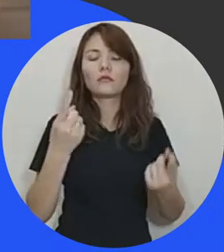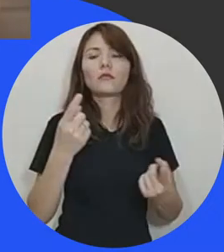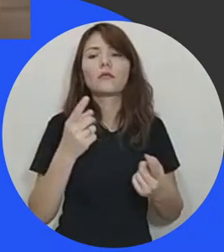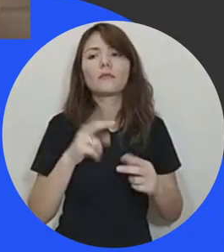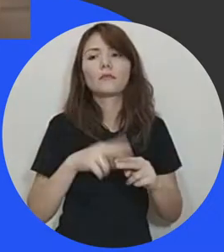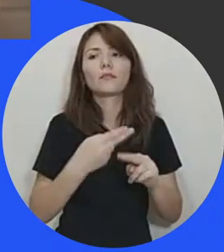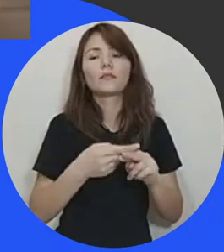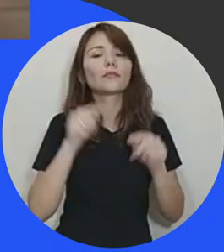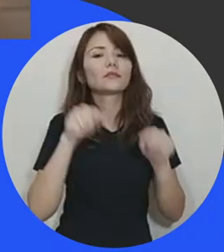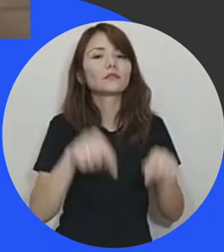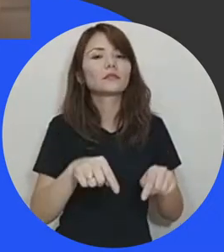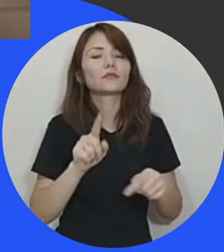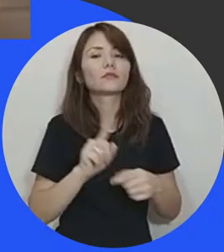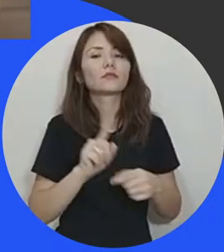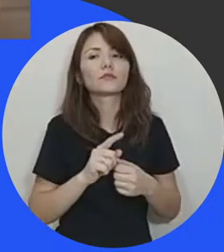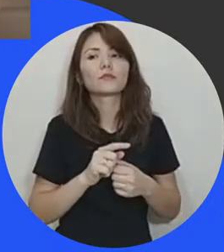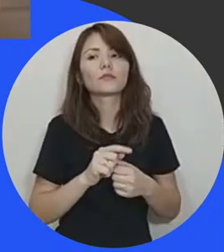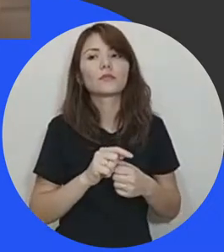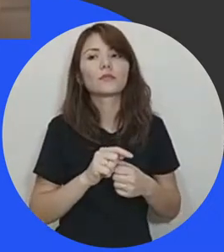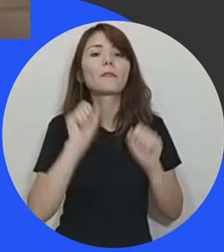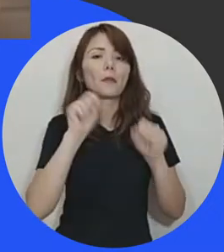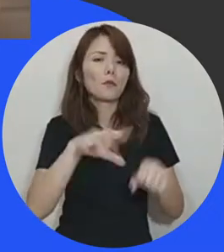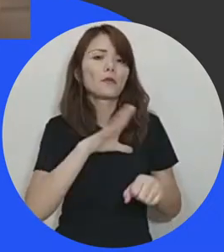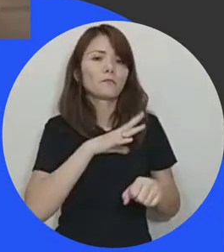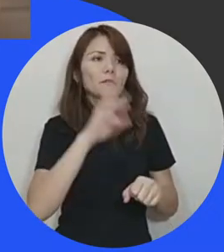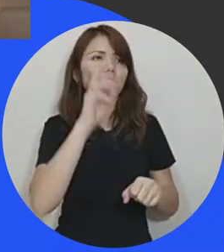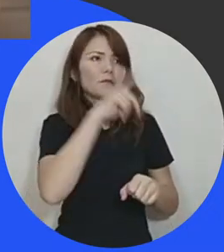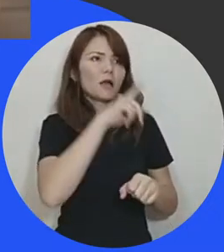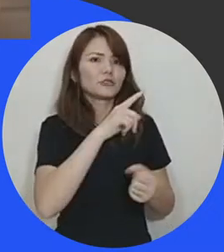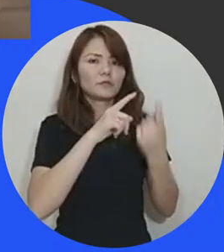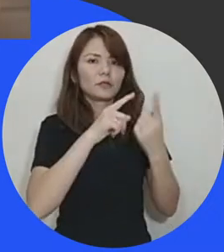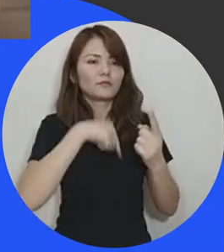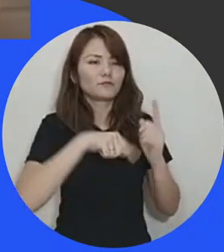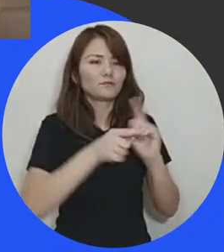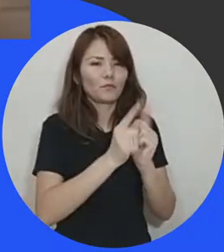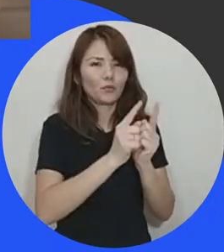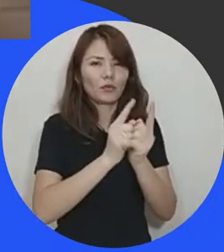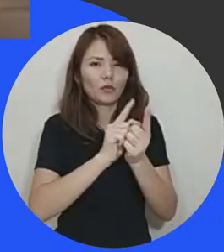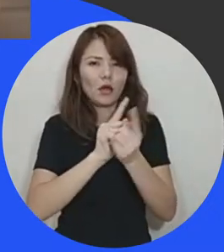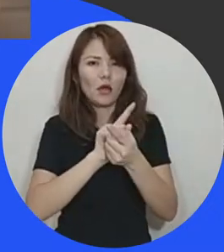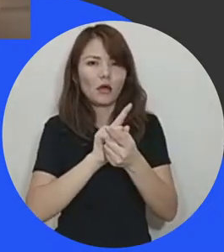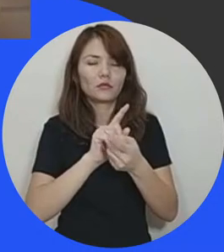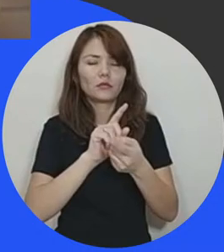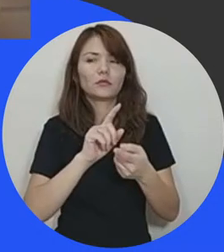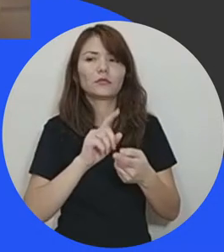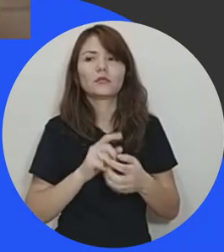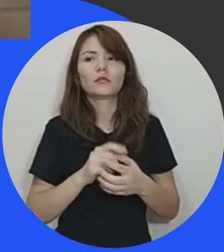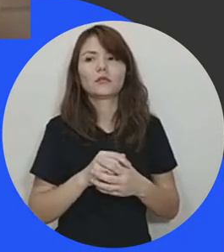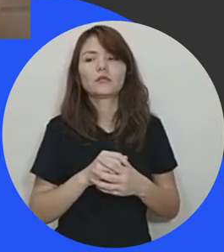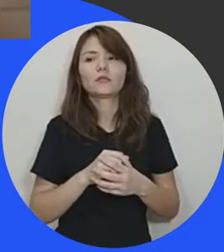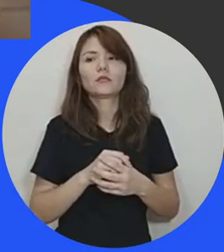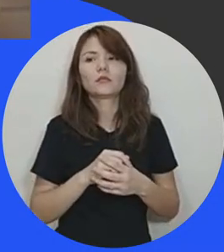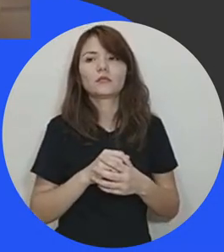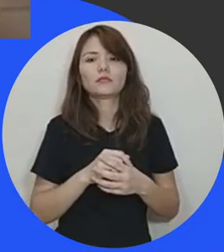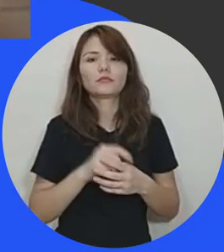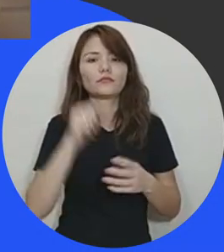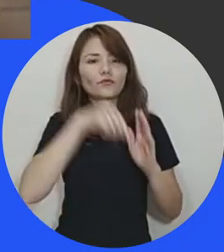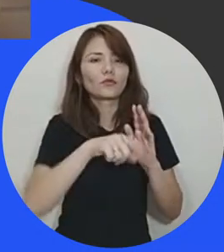errors. We can't tell exactly at what point, say within an individual, a particular mutation has